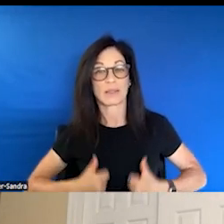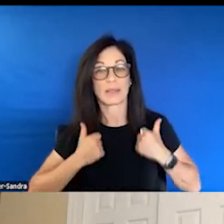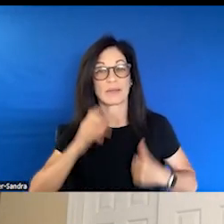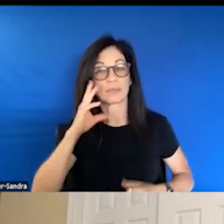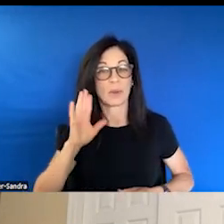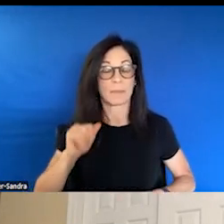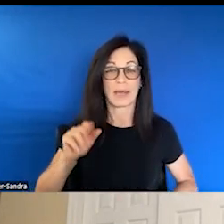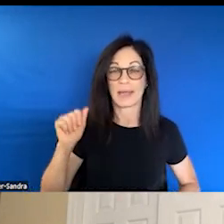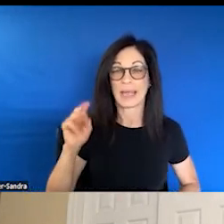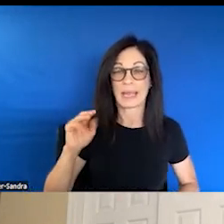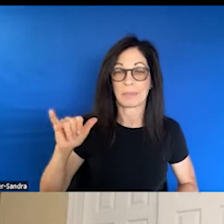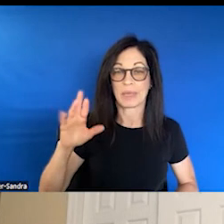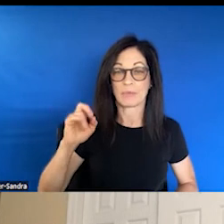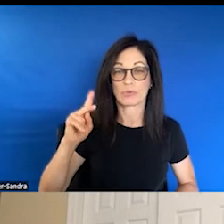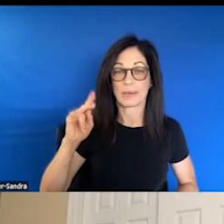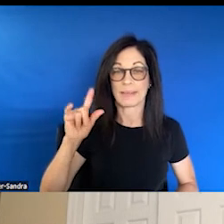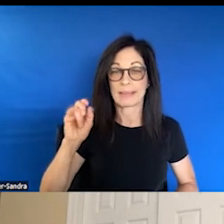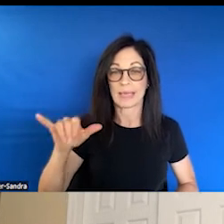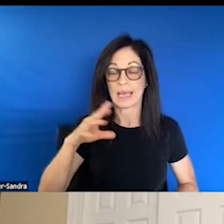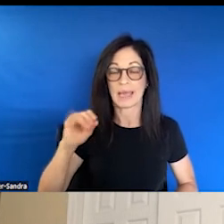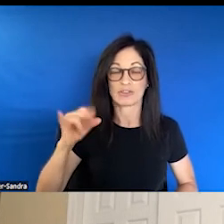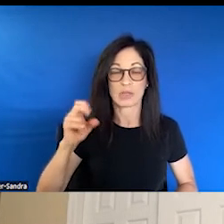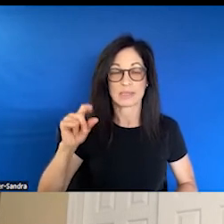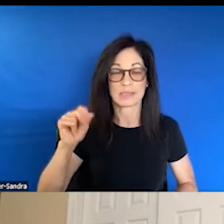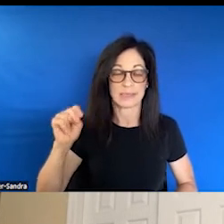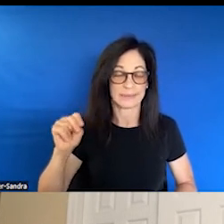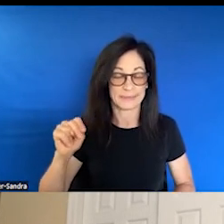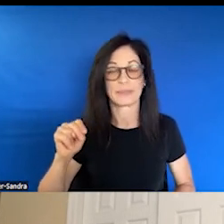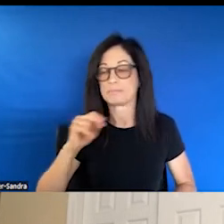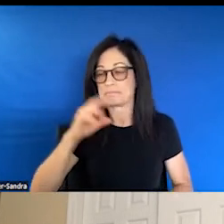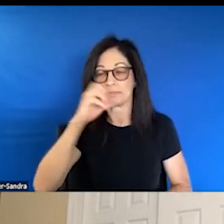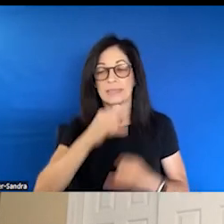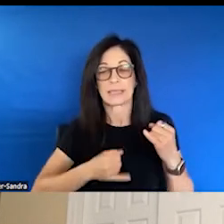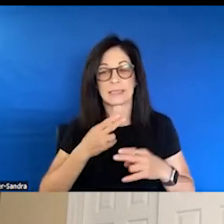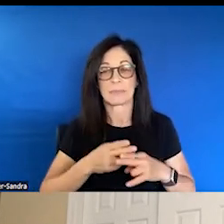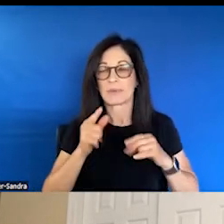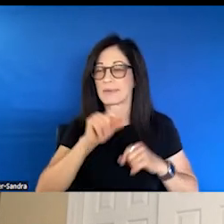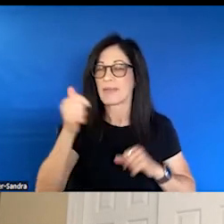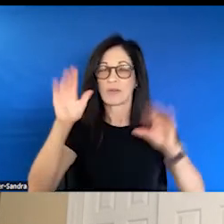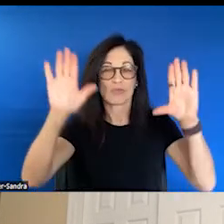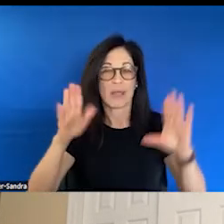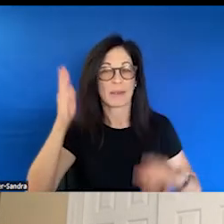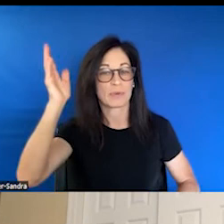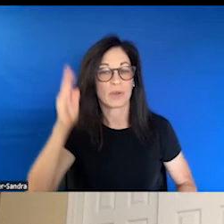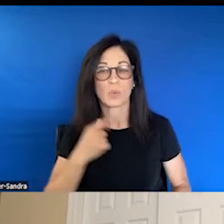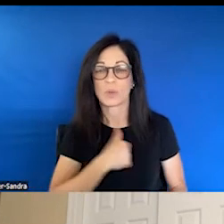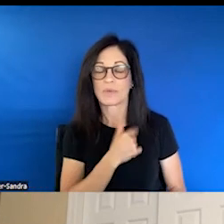Amy Brinkley and Justin Volpe. Another great presentation. So we were very fortunate. We